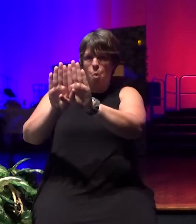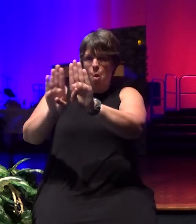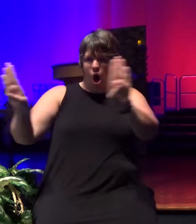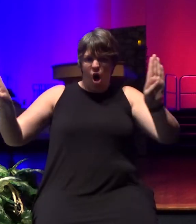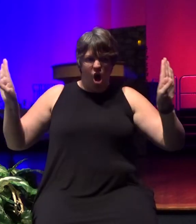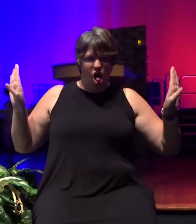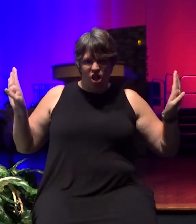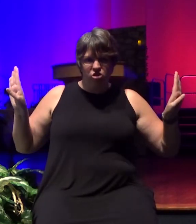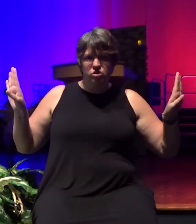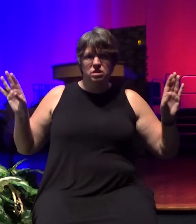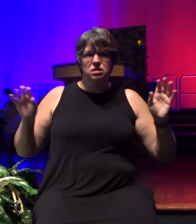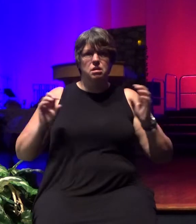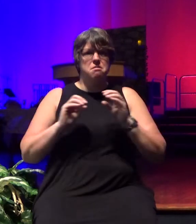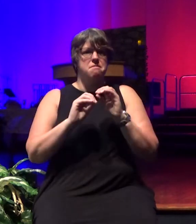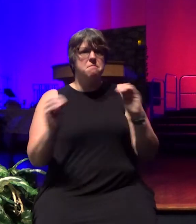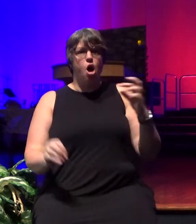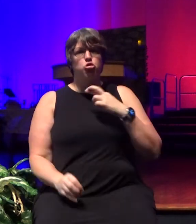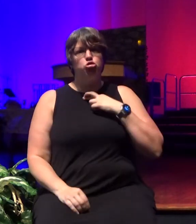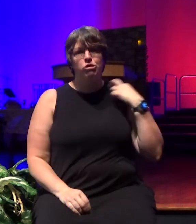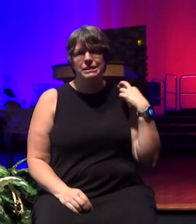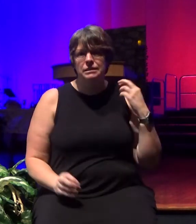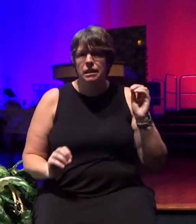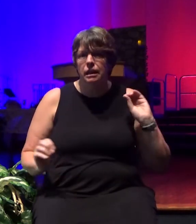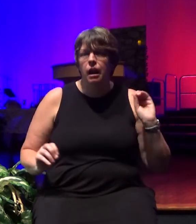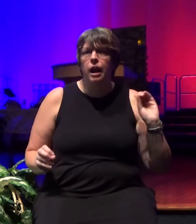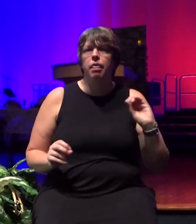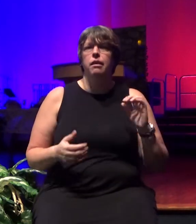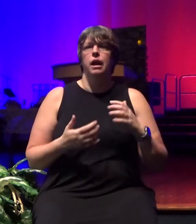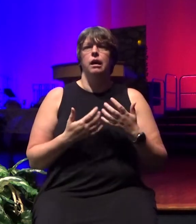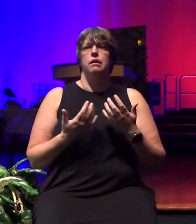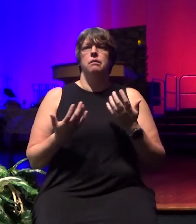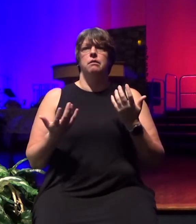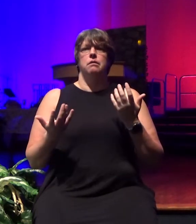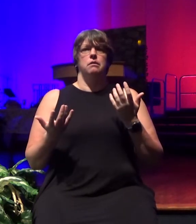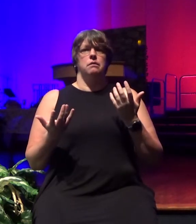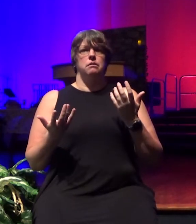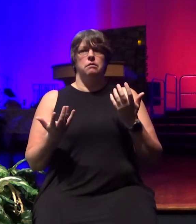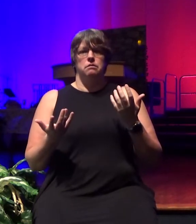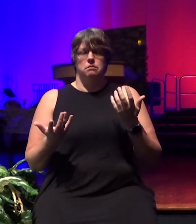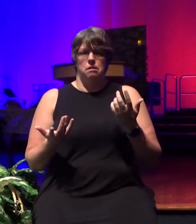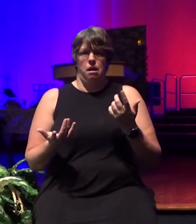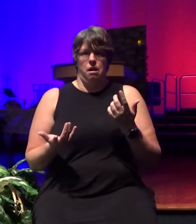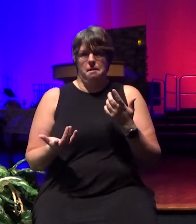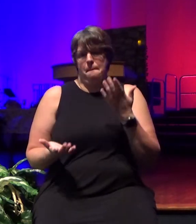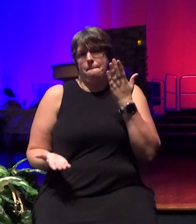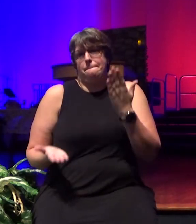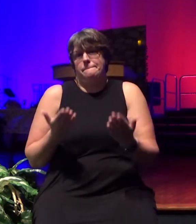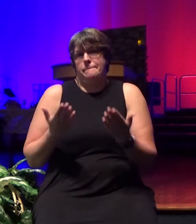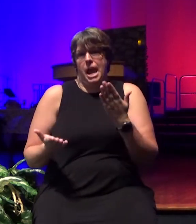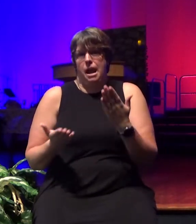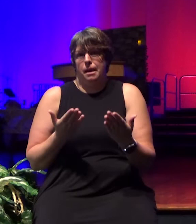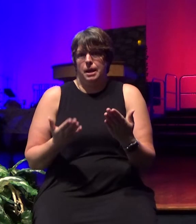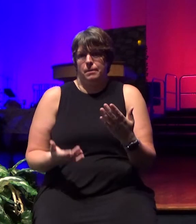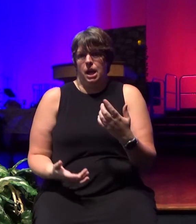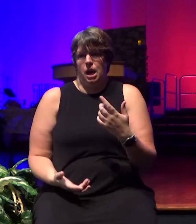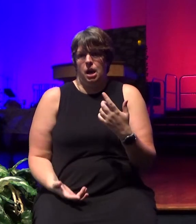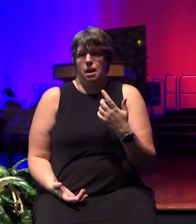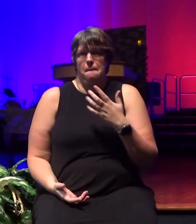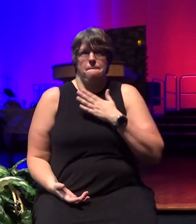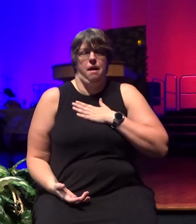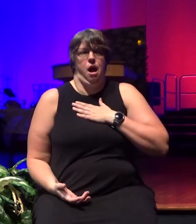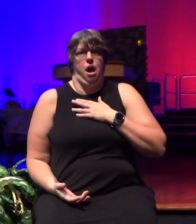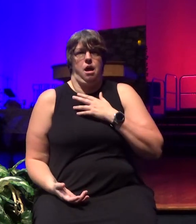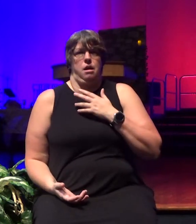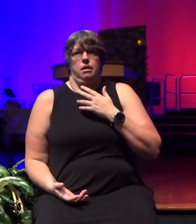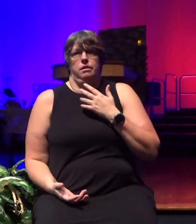anymore in my life. Maybe I risk and it didn't turn out, and now I'm not going to do that anymore, or whatever the case.